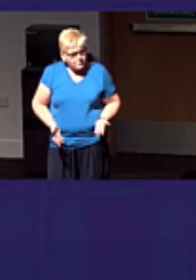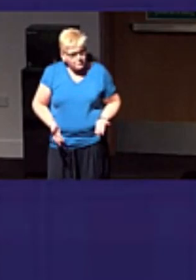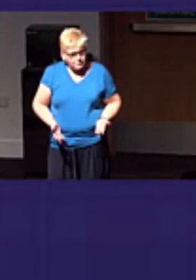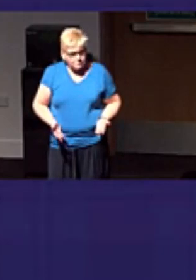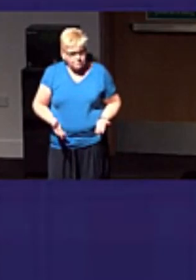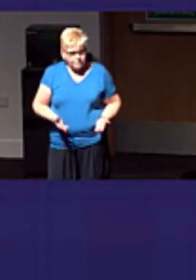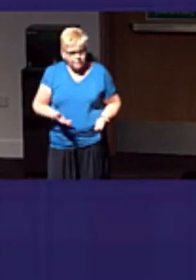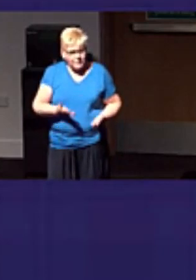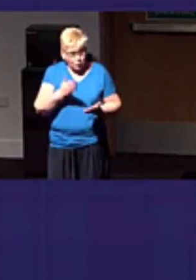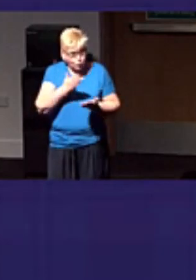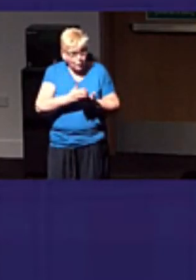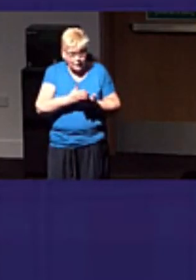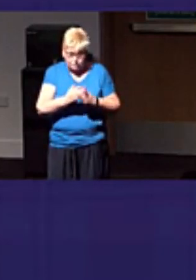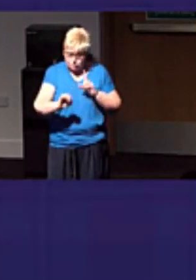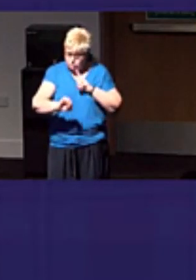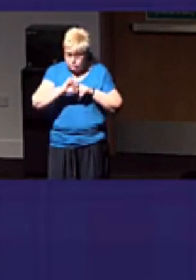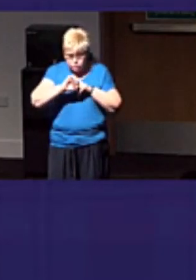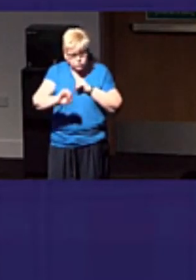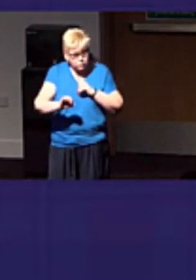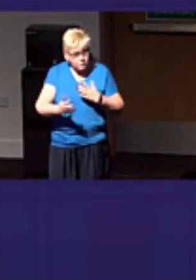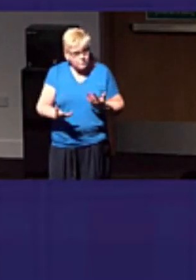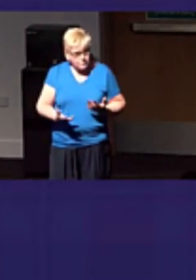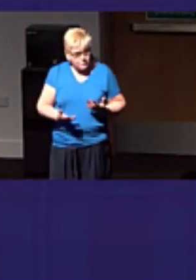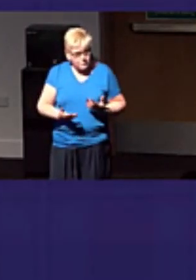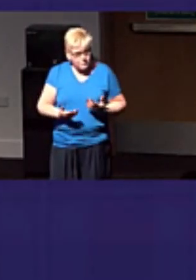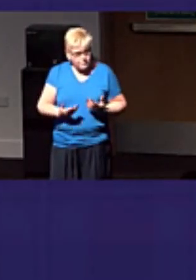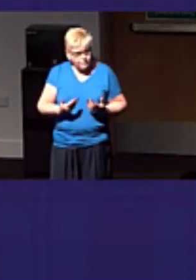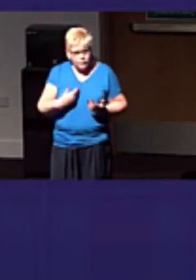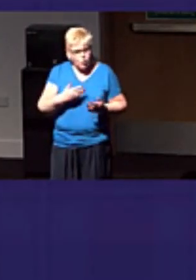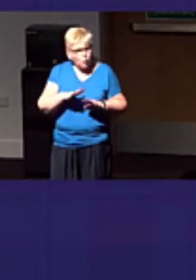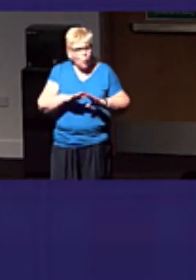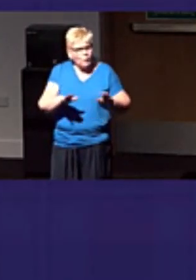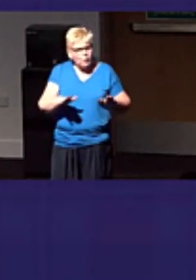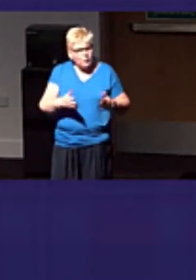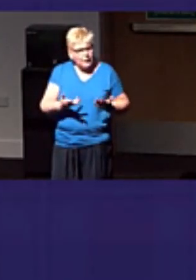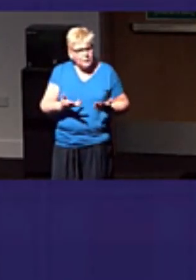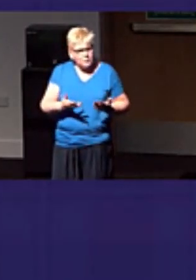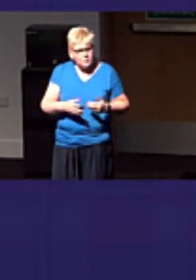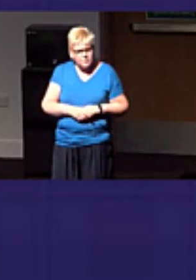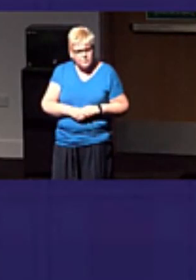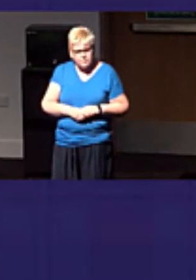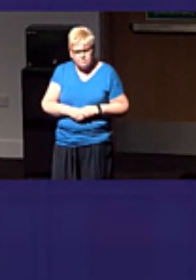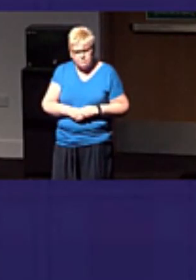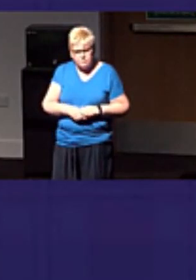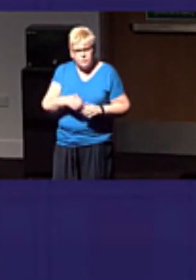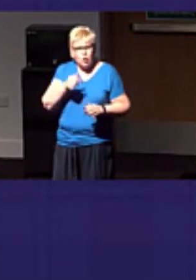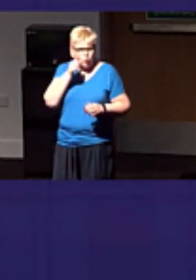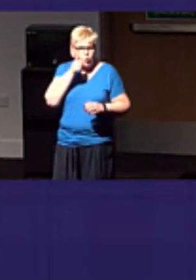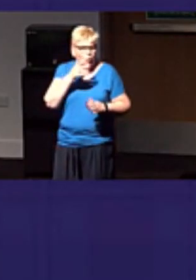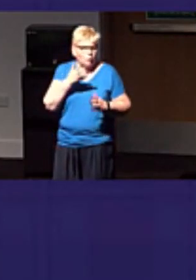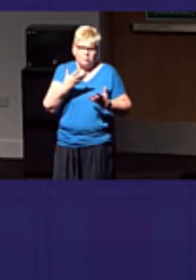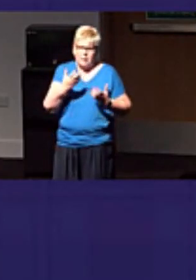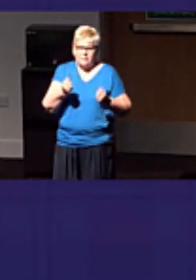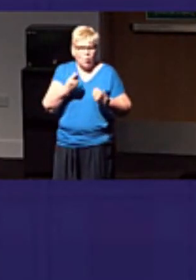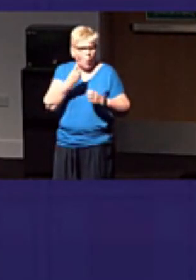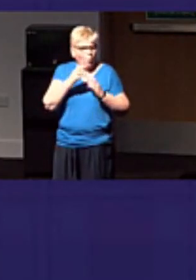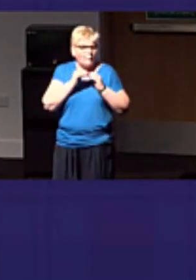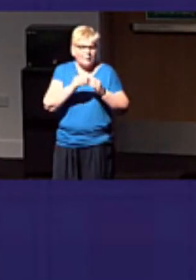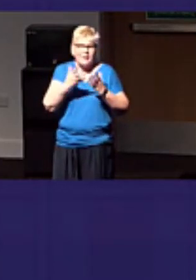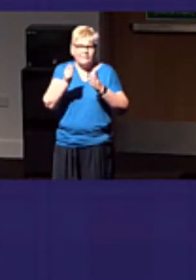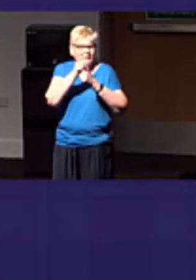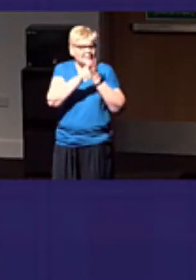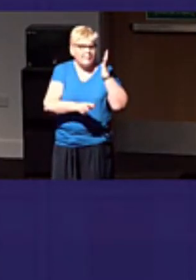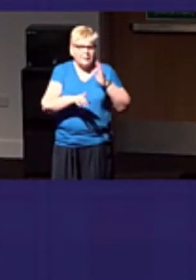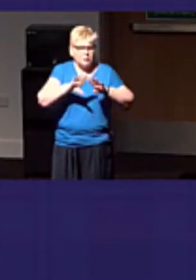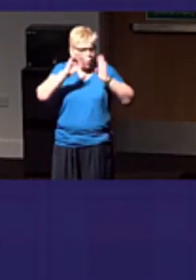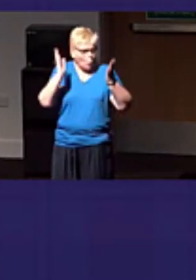It's a very hard reality. So we don't get to catch a break, right? You know the stats. There's over 1 billion people with disabilities in the